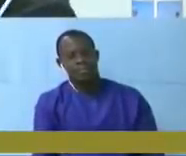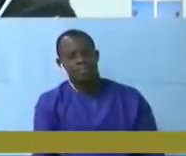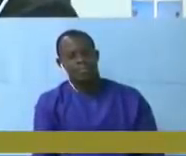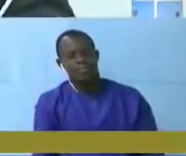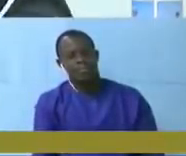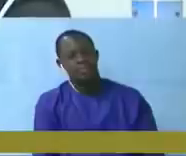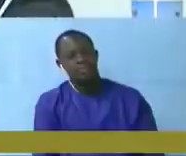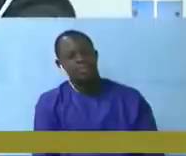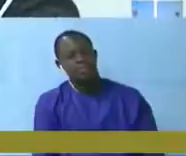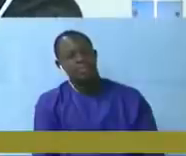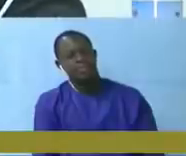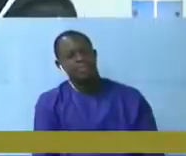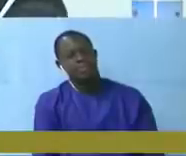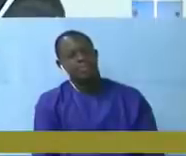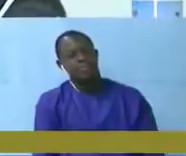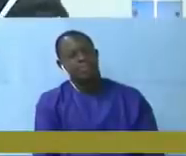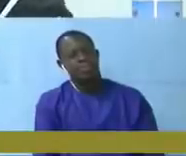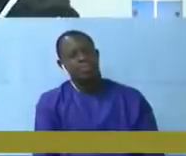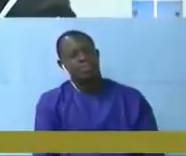And